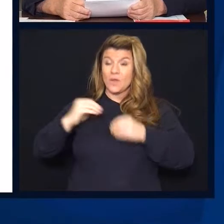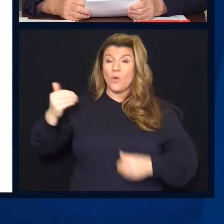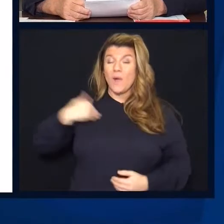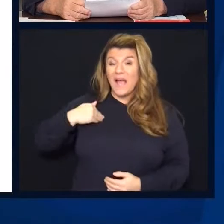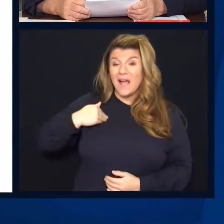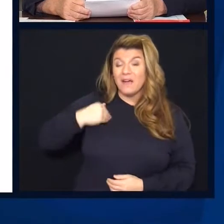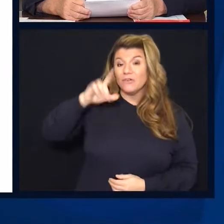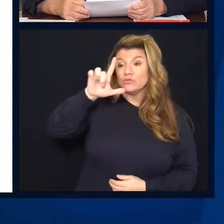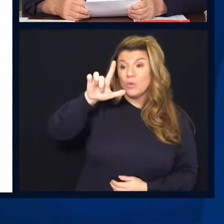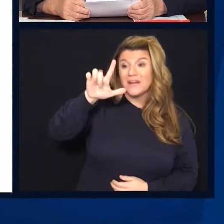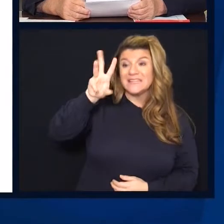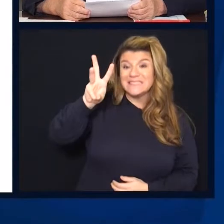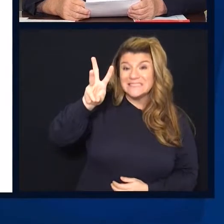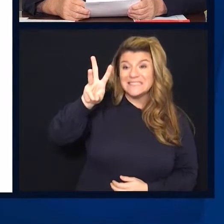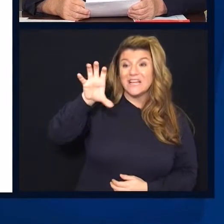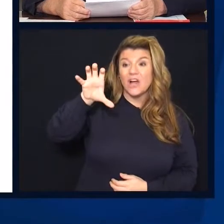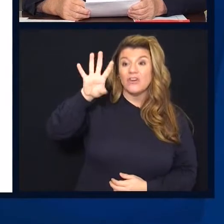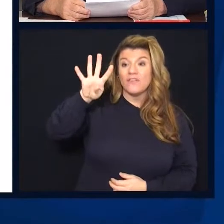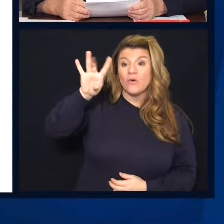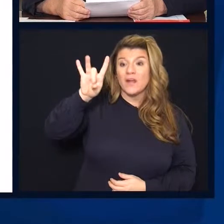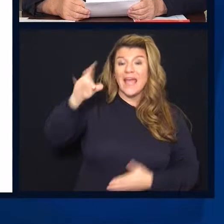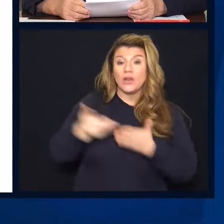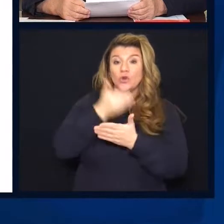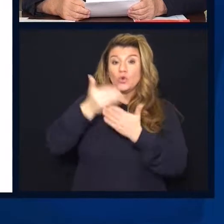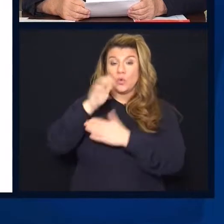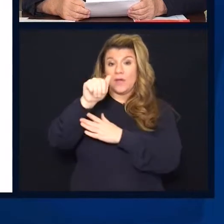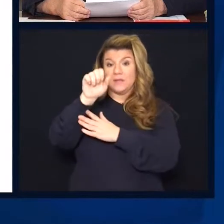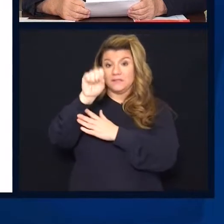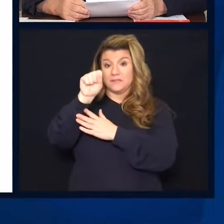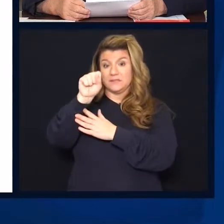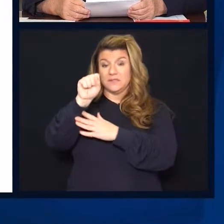have 2,648 new cases,